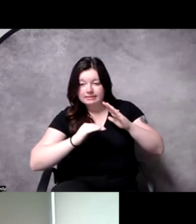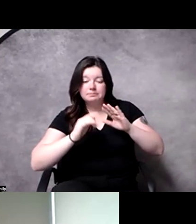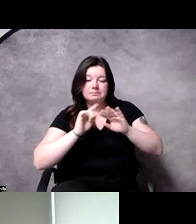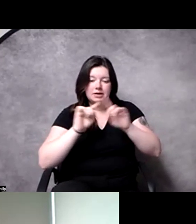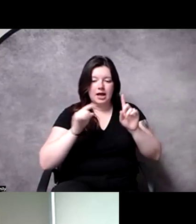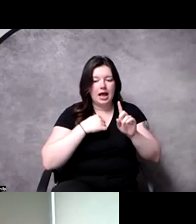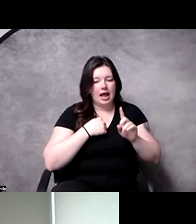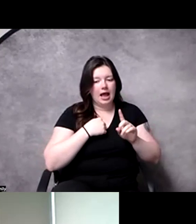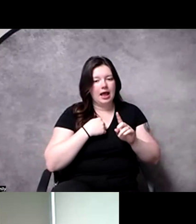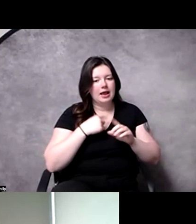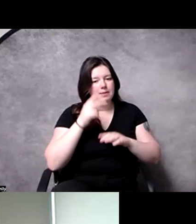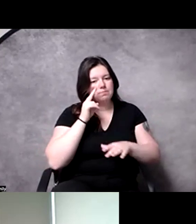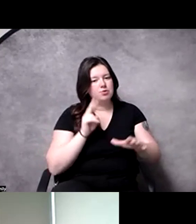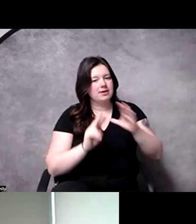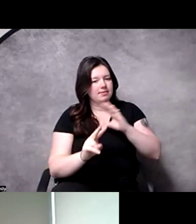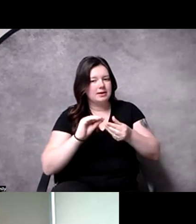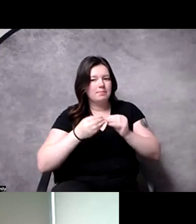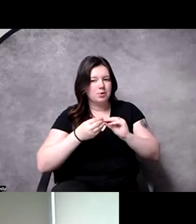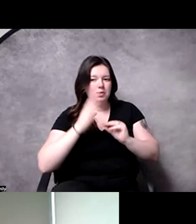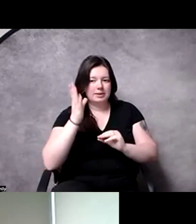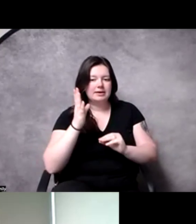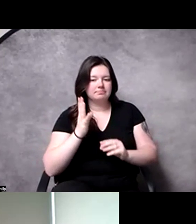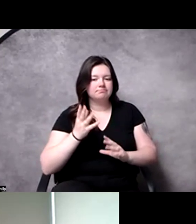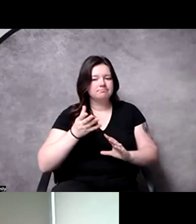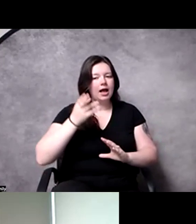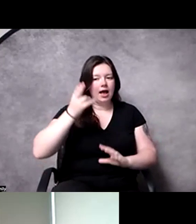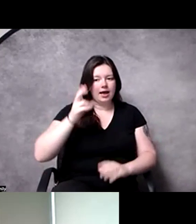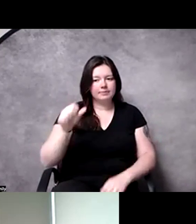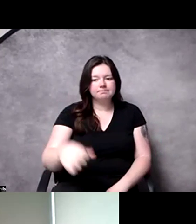going to be the number is going to be attractive. Yep.